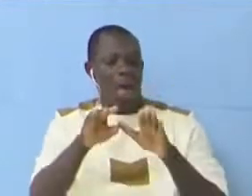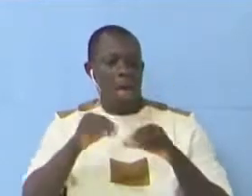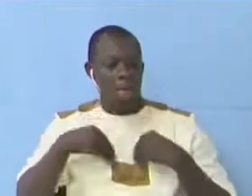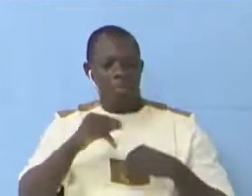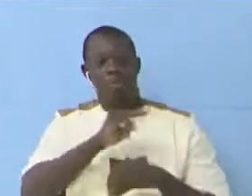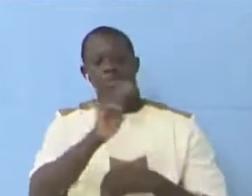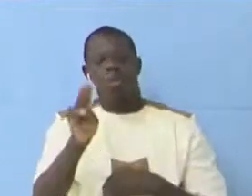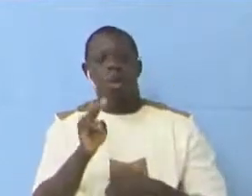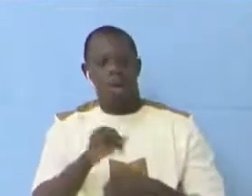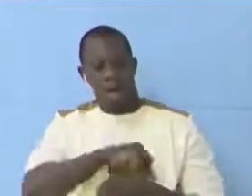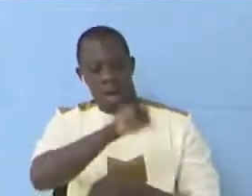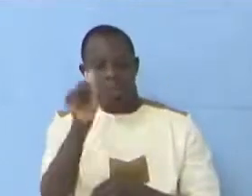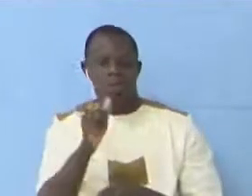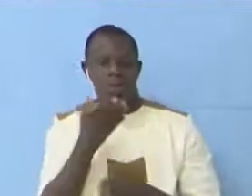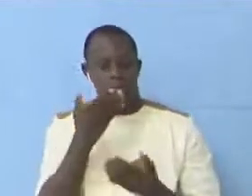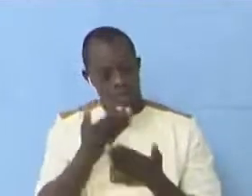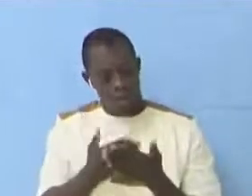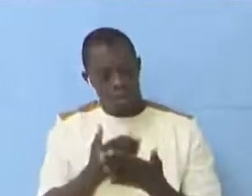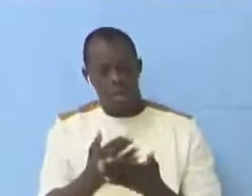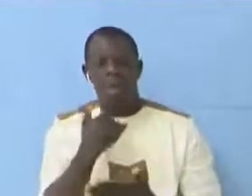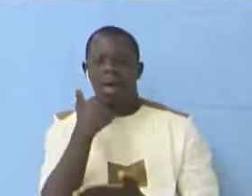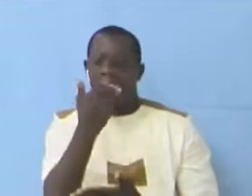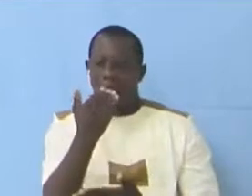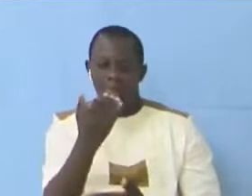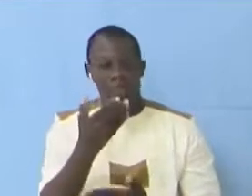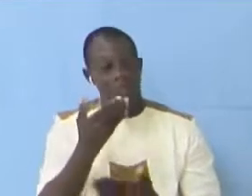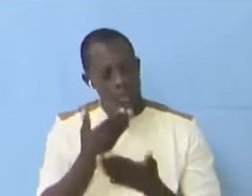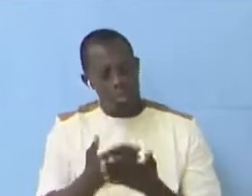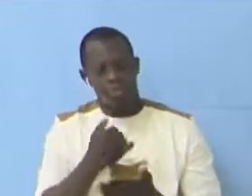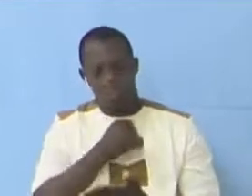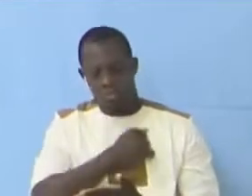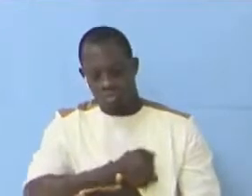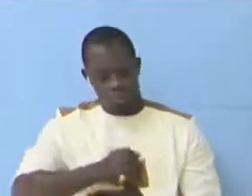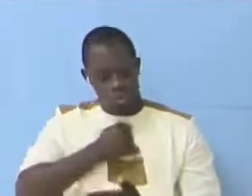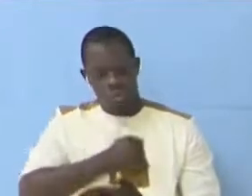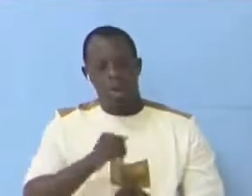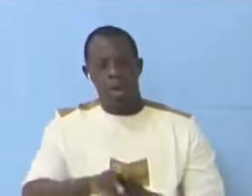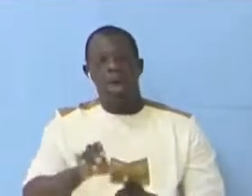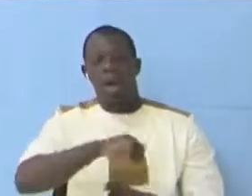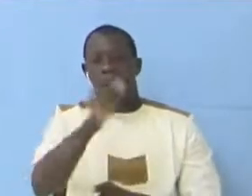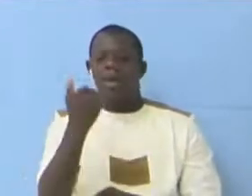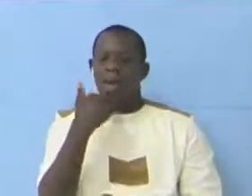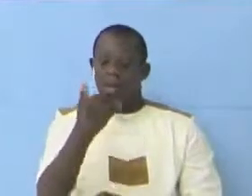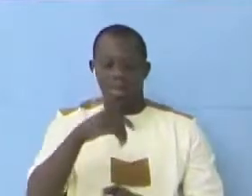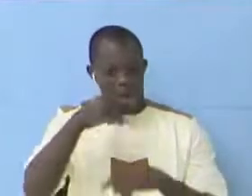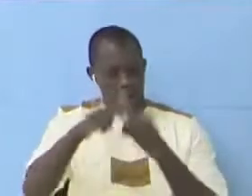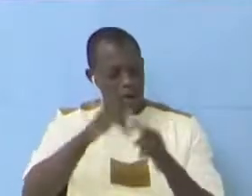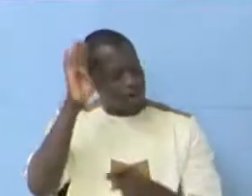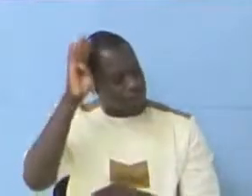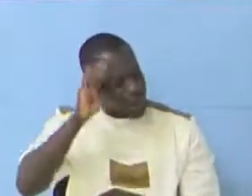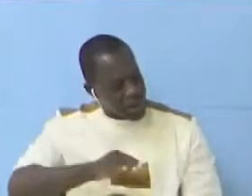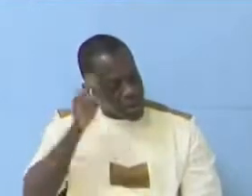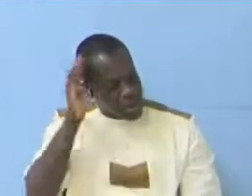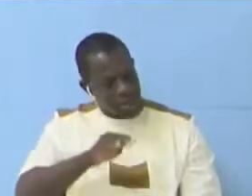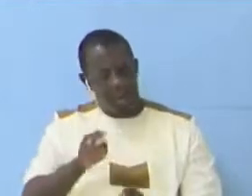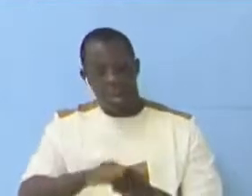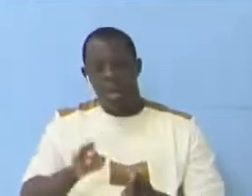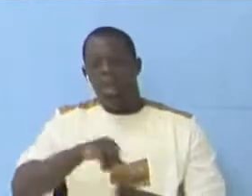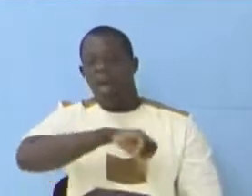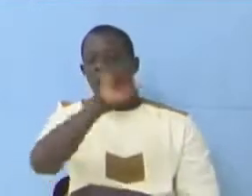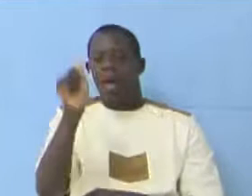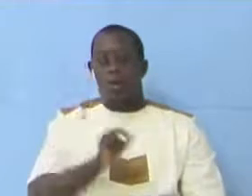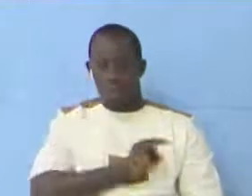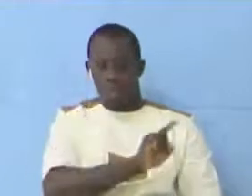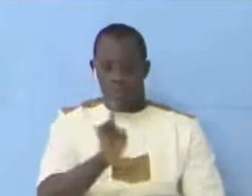And so we ask for mercy. We ask for forgiveness. And we ask